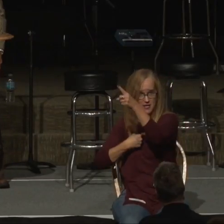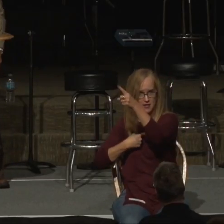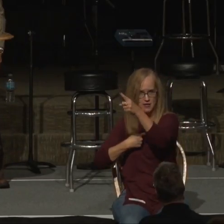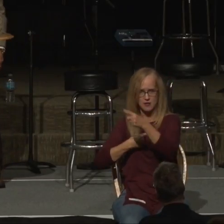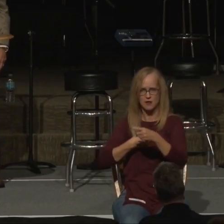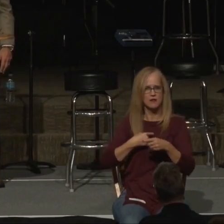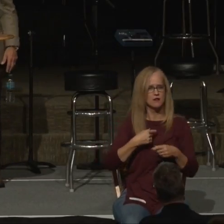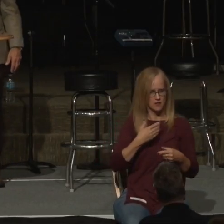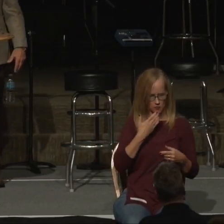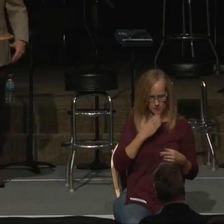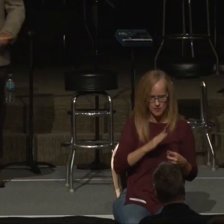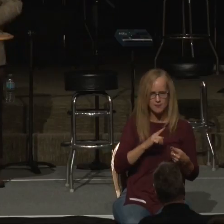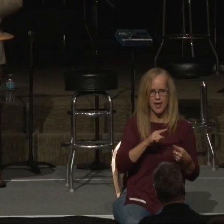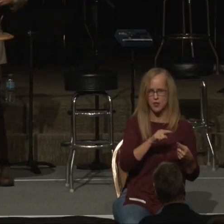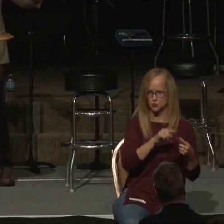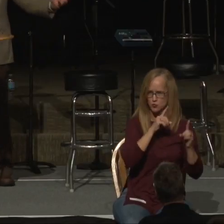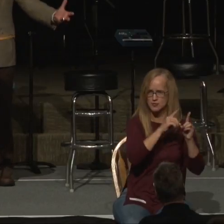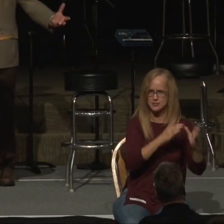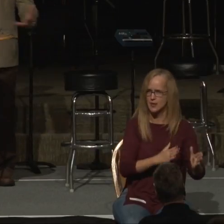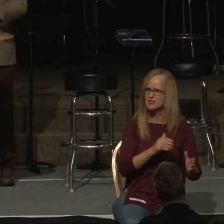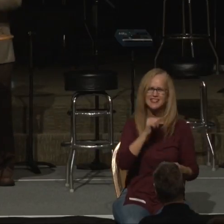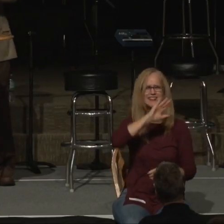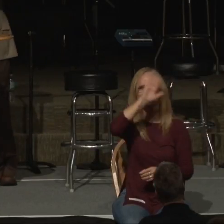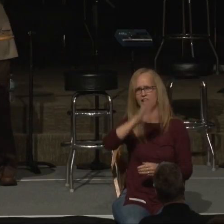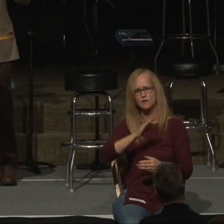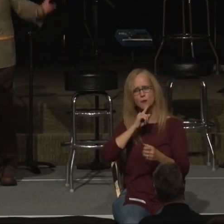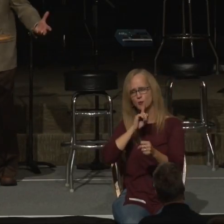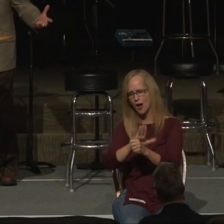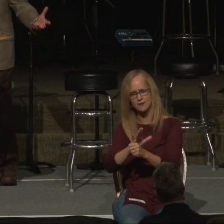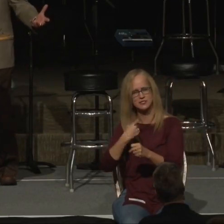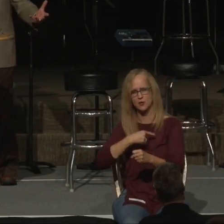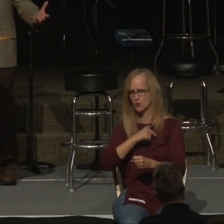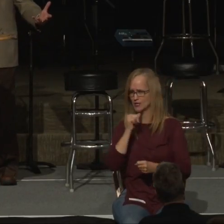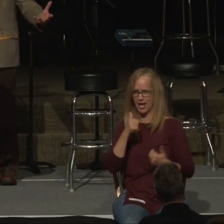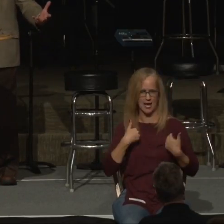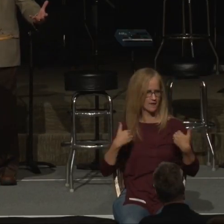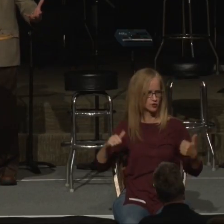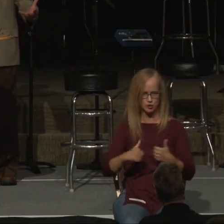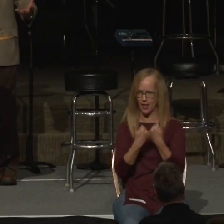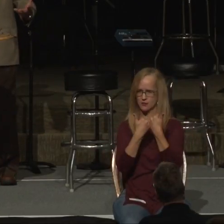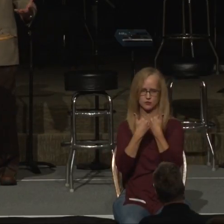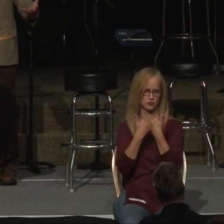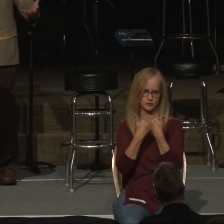dirt? He never promised that we wouldn't have challenges.